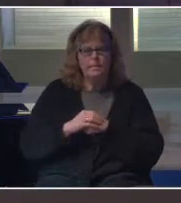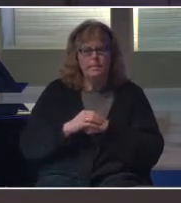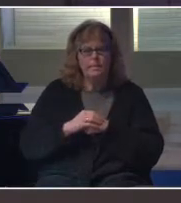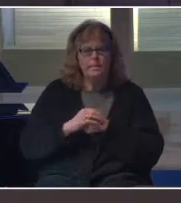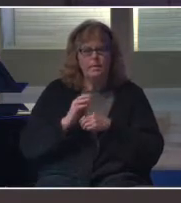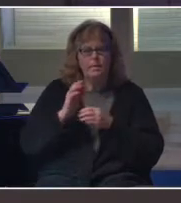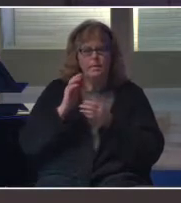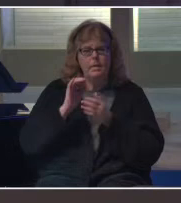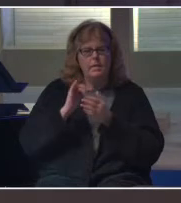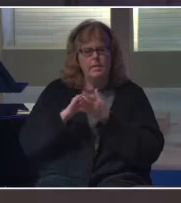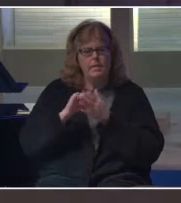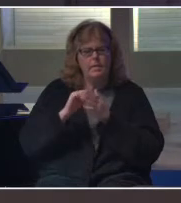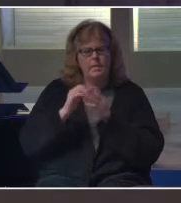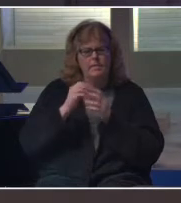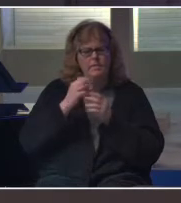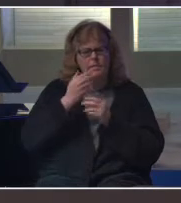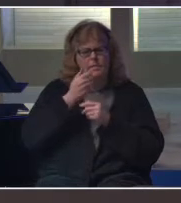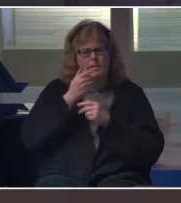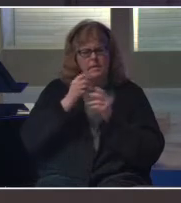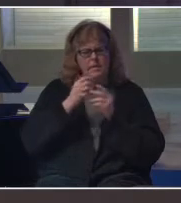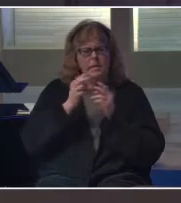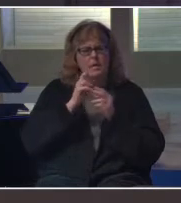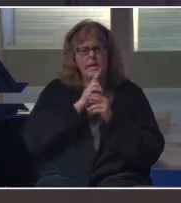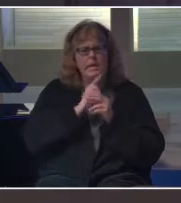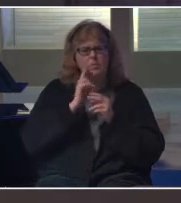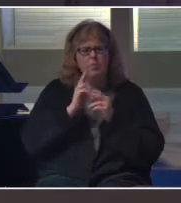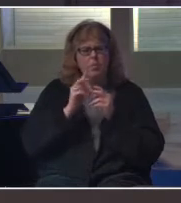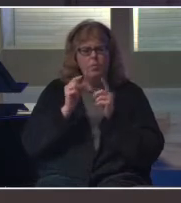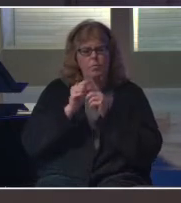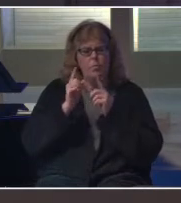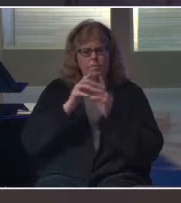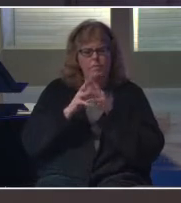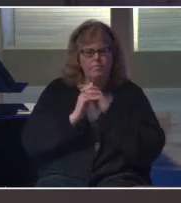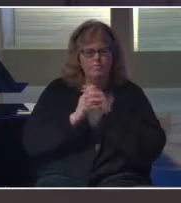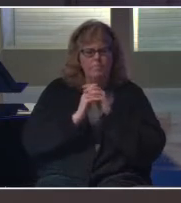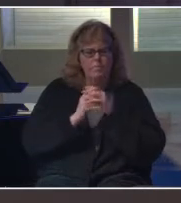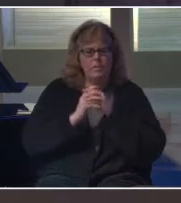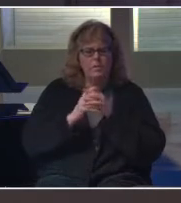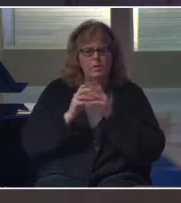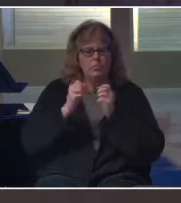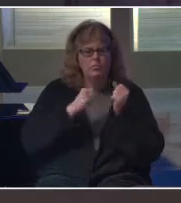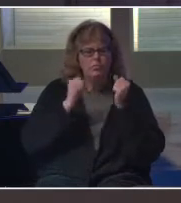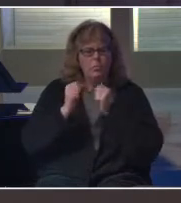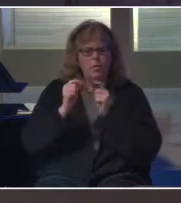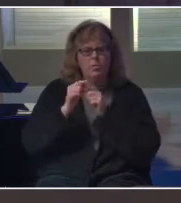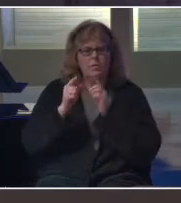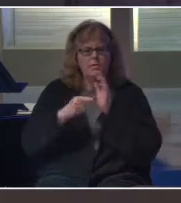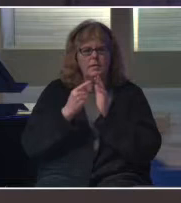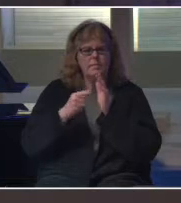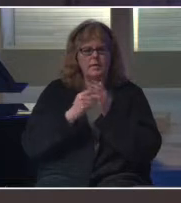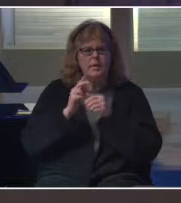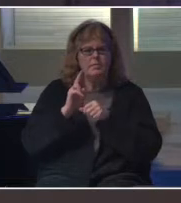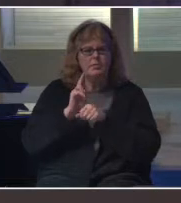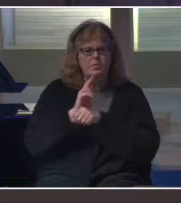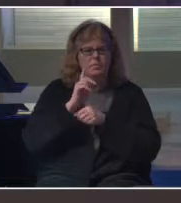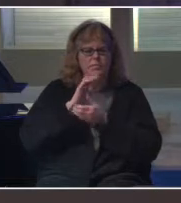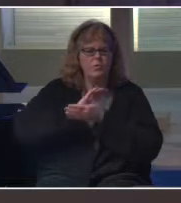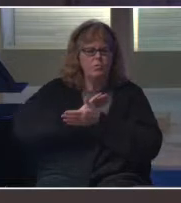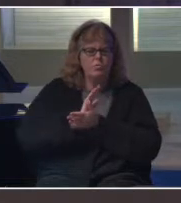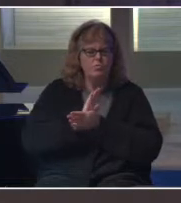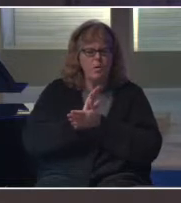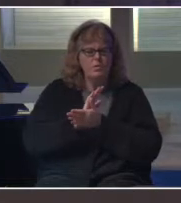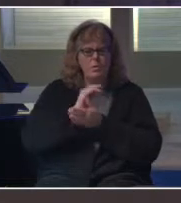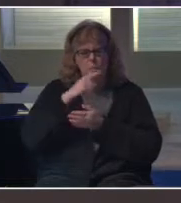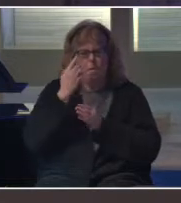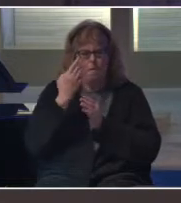"the babies jostled within her," the Hebrew word for jostled is a strong word that is sometimes used to crush or